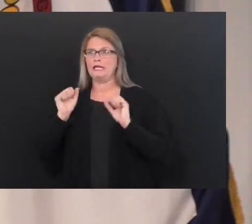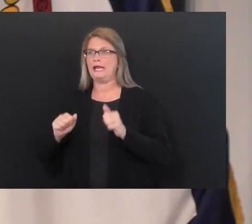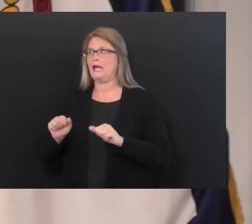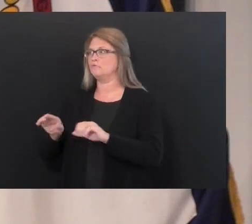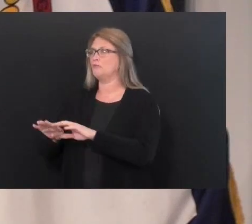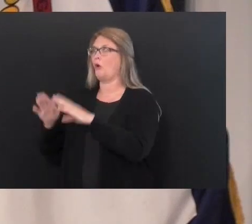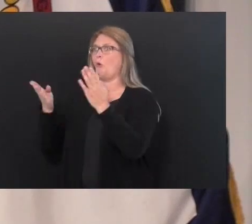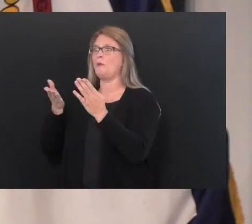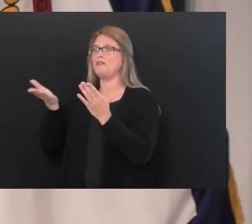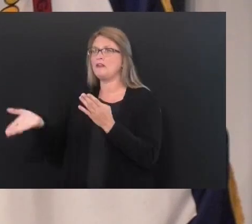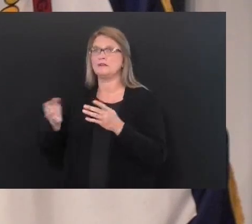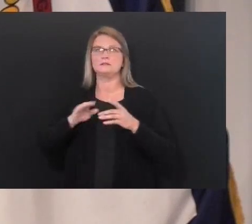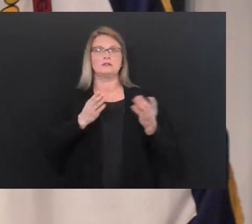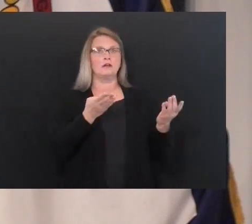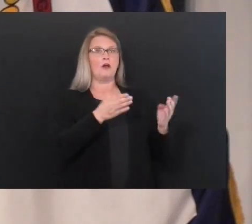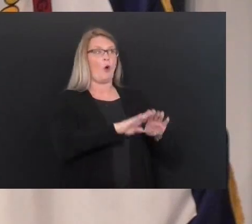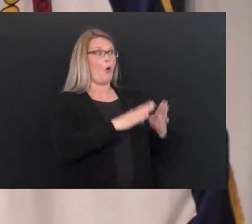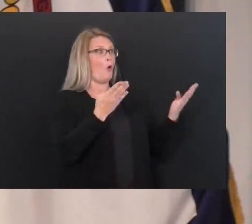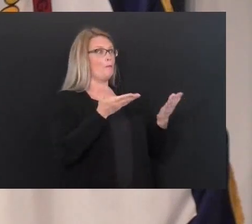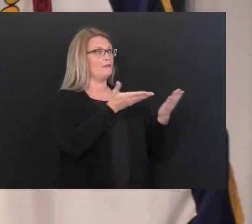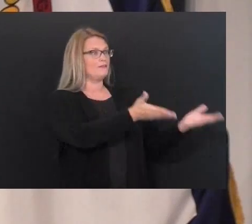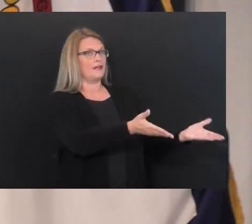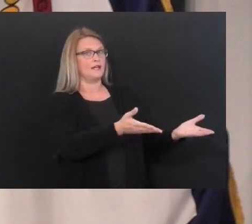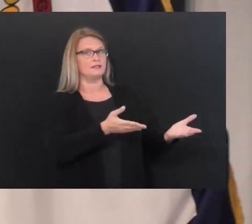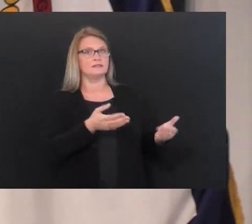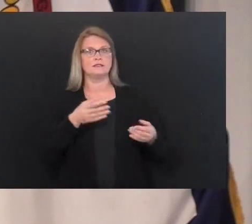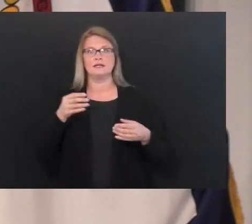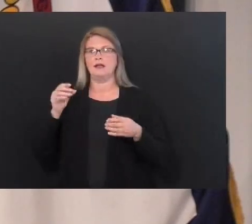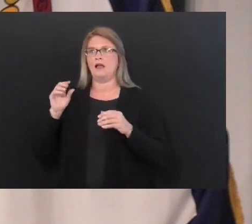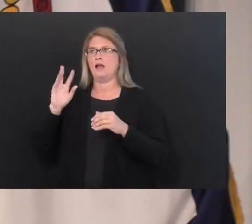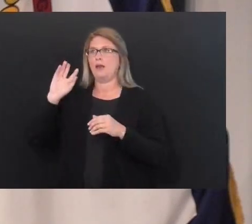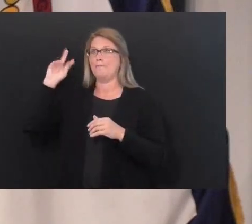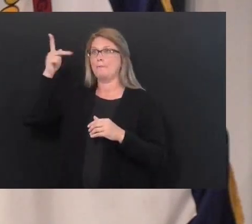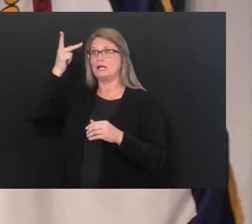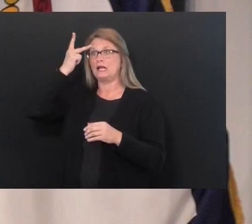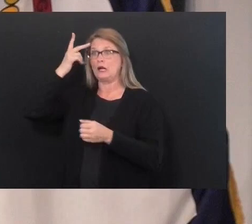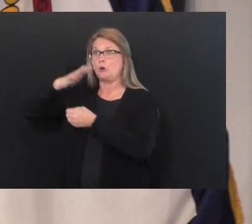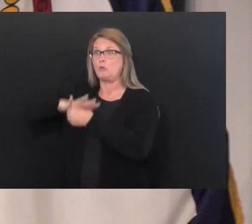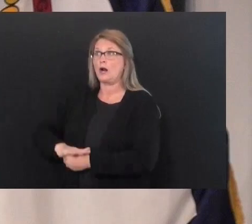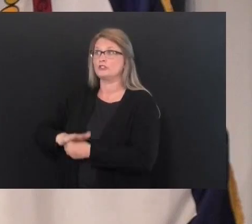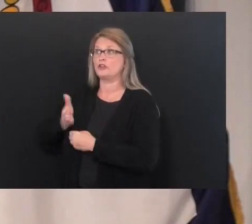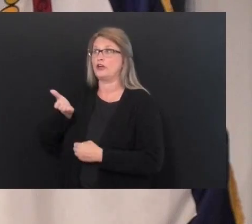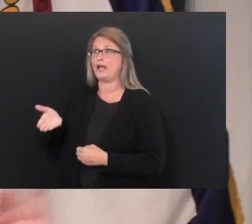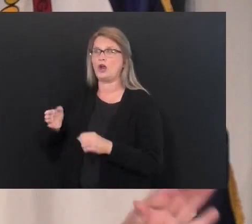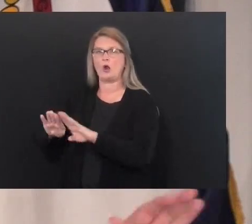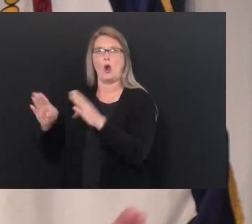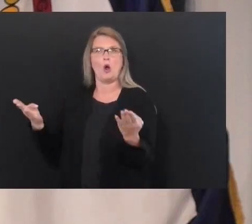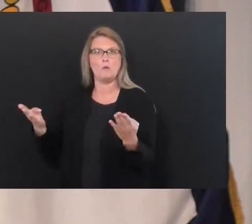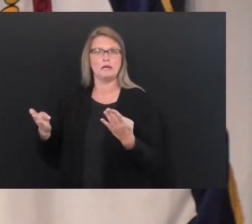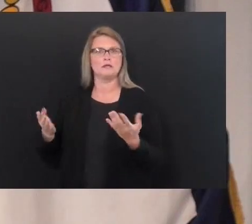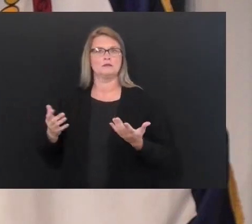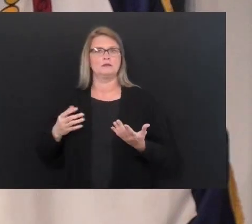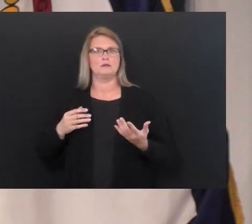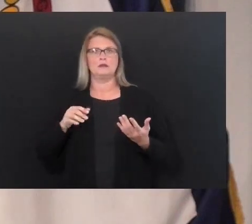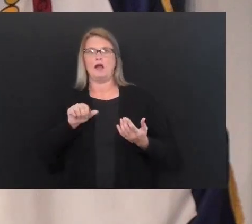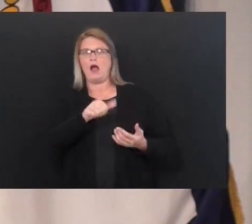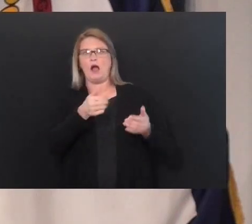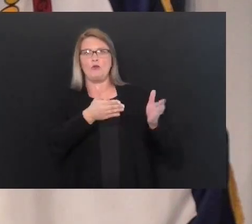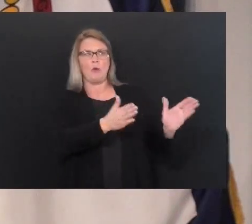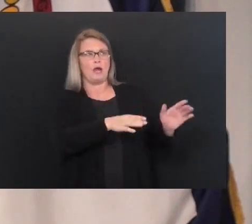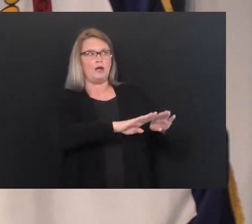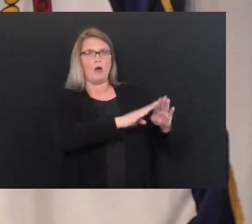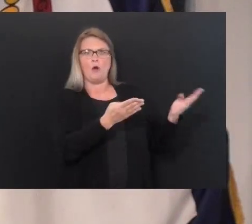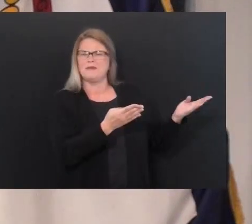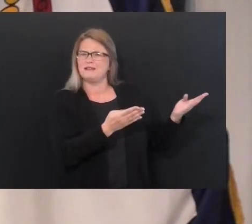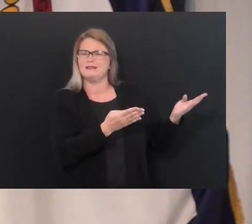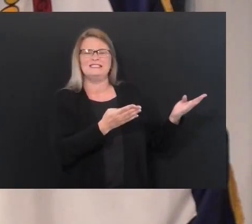and we're going to let this political pressure push us in this way, and this political pressure pushes in another way, and